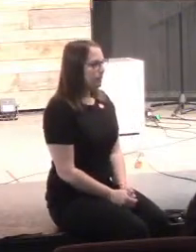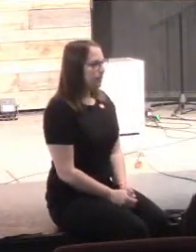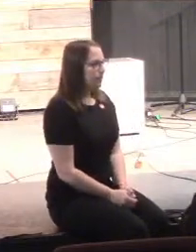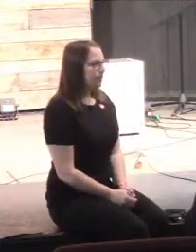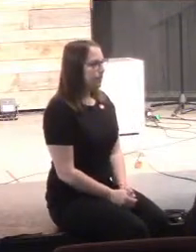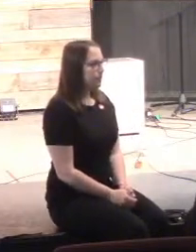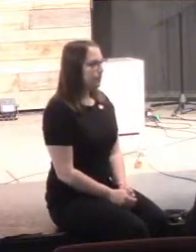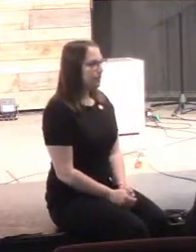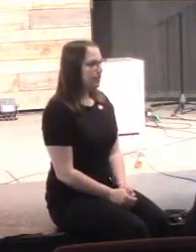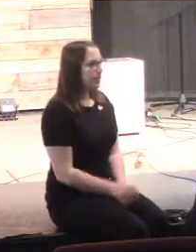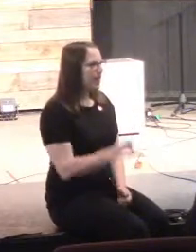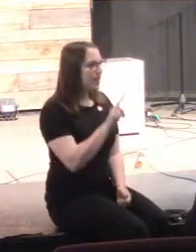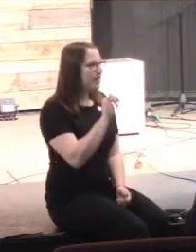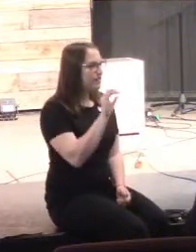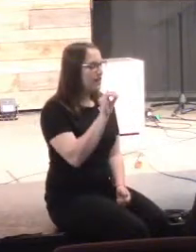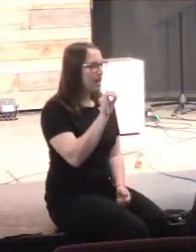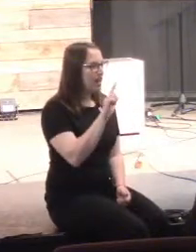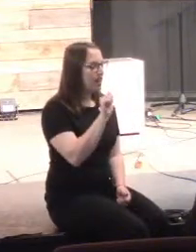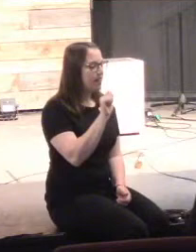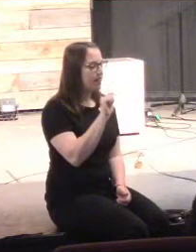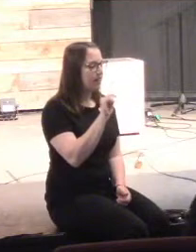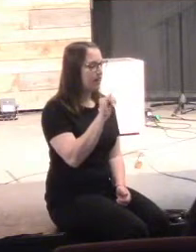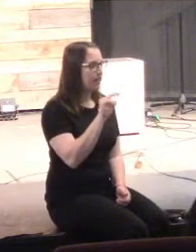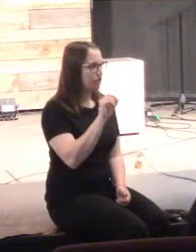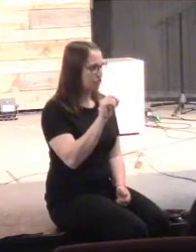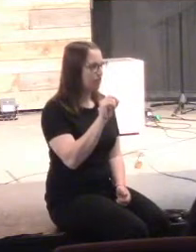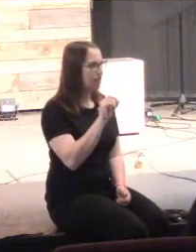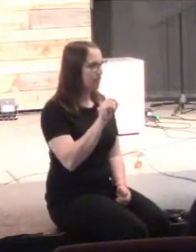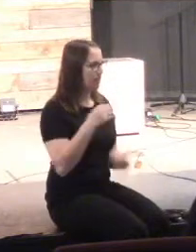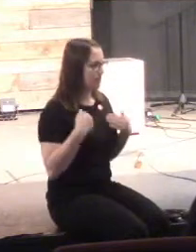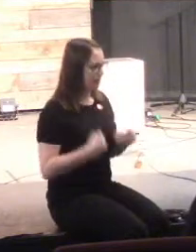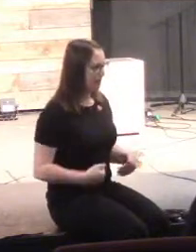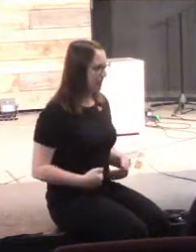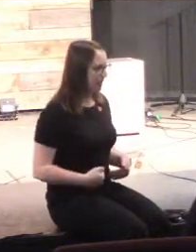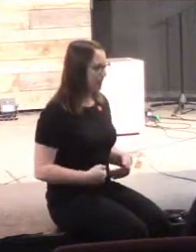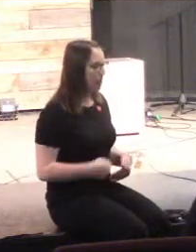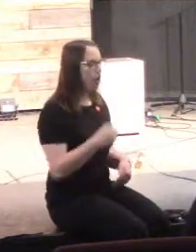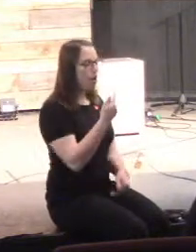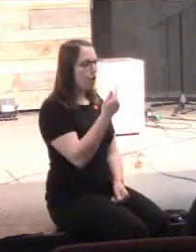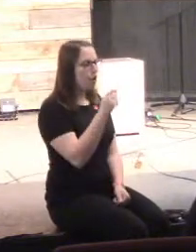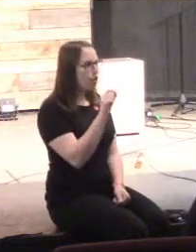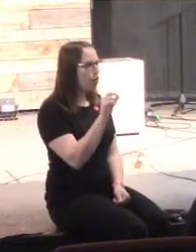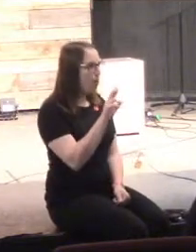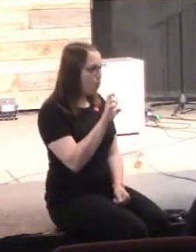Violation of exterior body, gore or deformity,